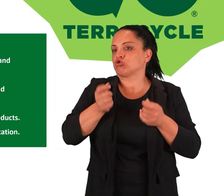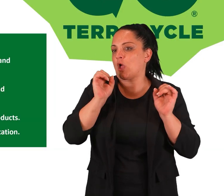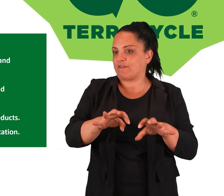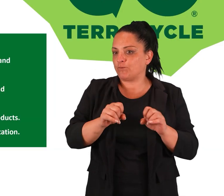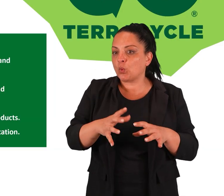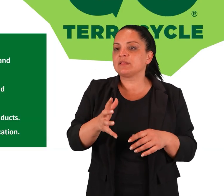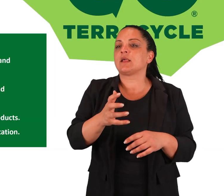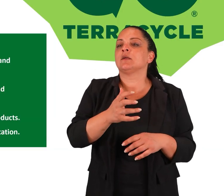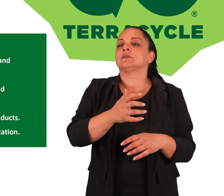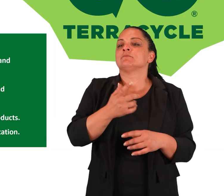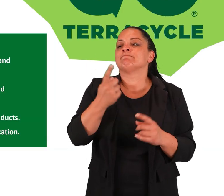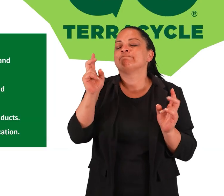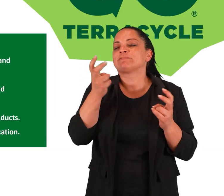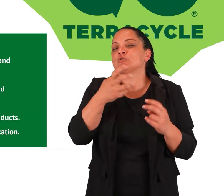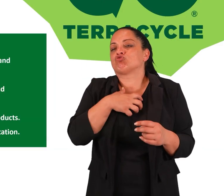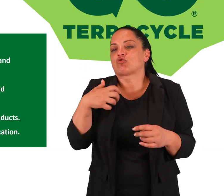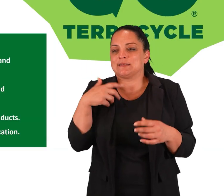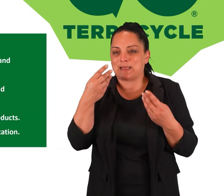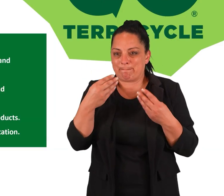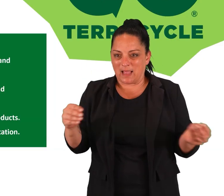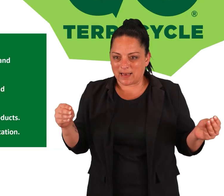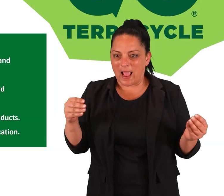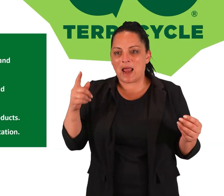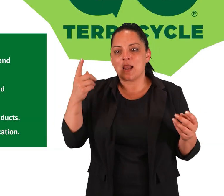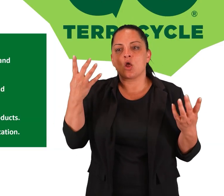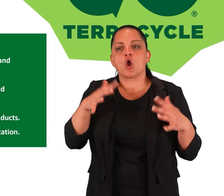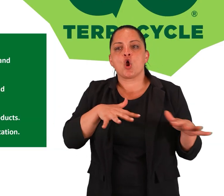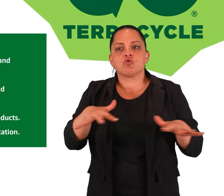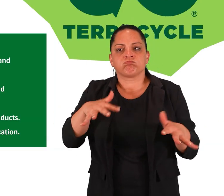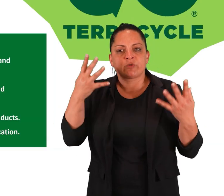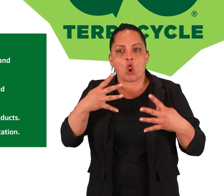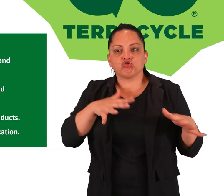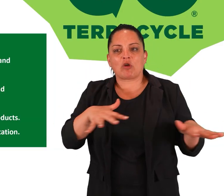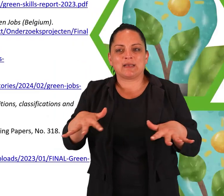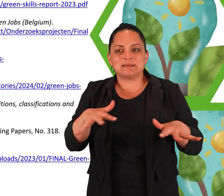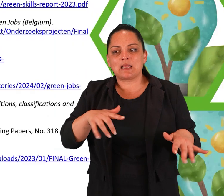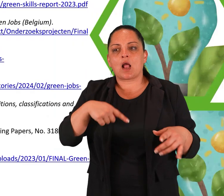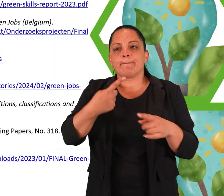science, logistics, and also environmental education.